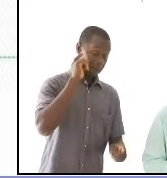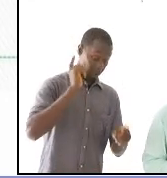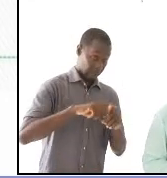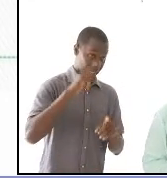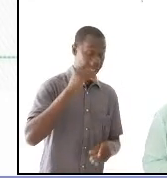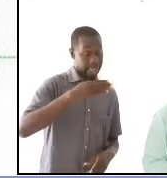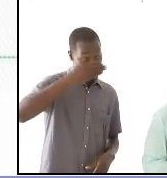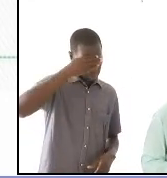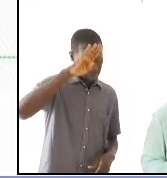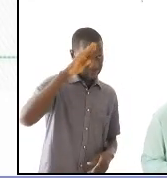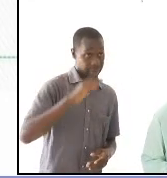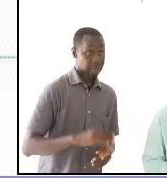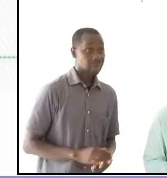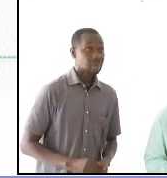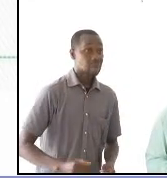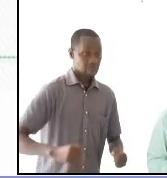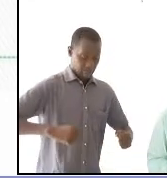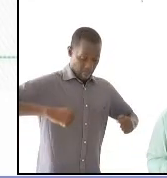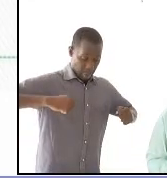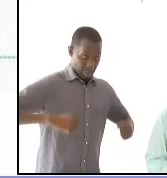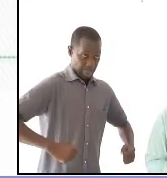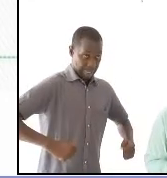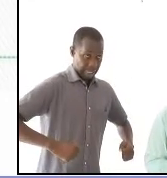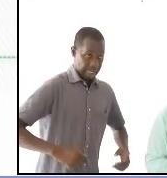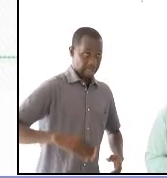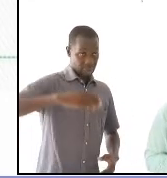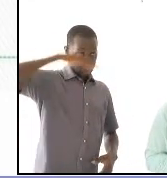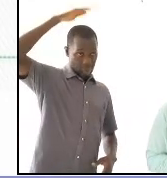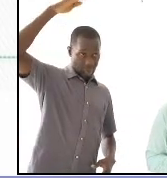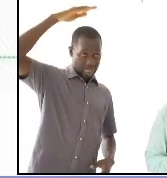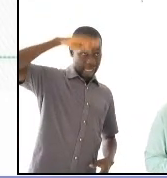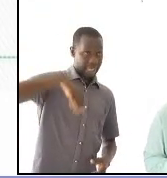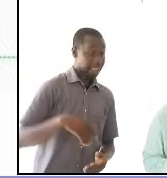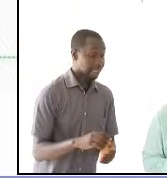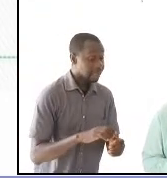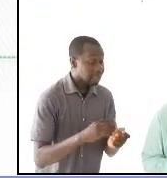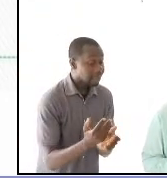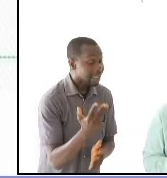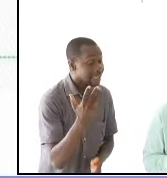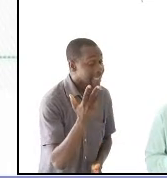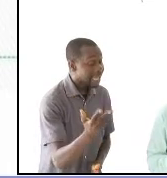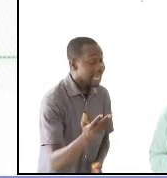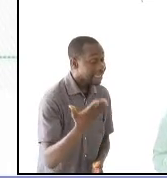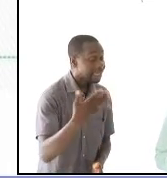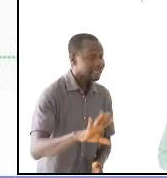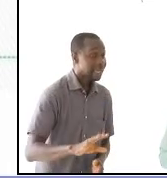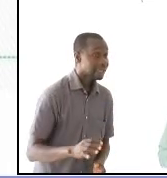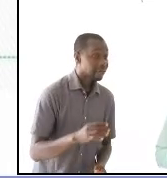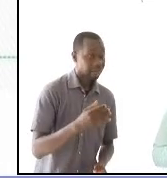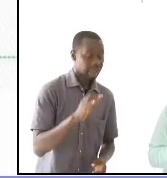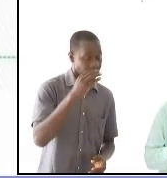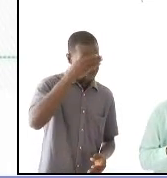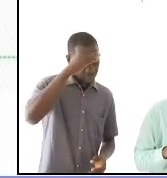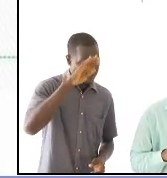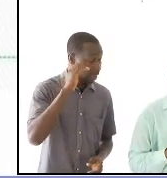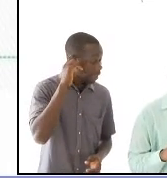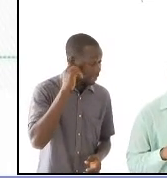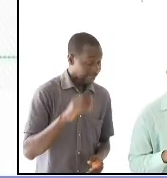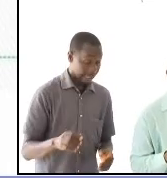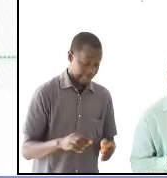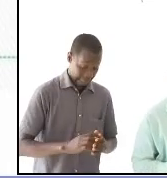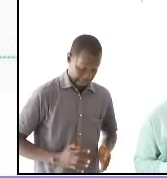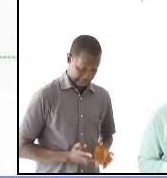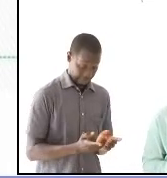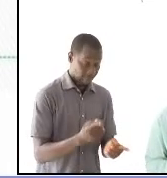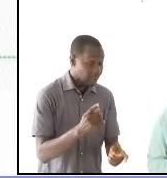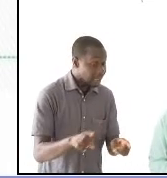boys. They become bigger, they become taller around the ages of 9 and 10. So if you have a boy and a girl that are born at the same